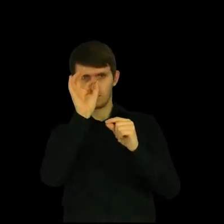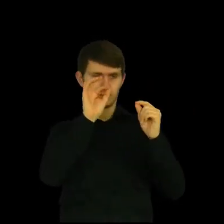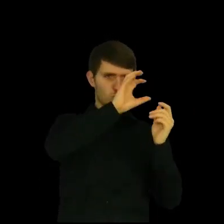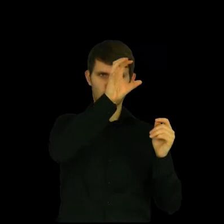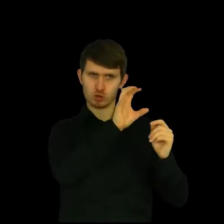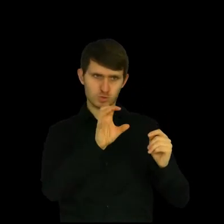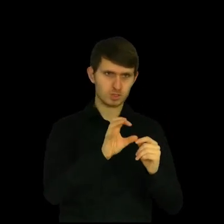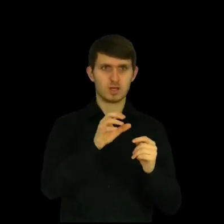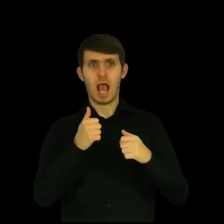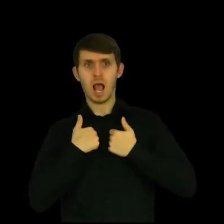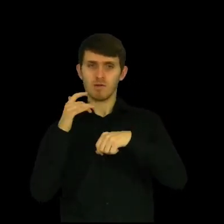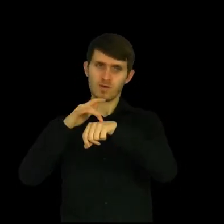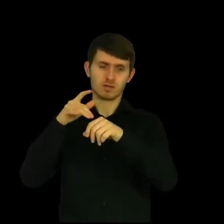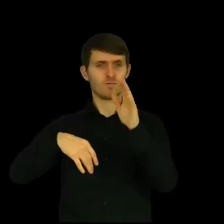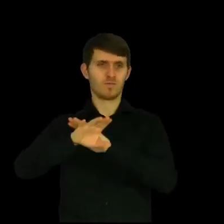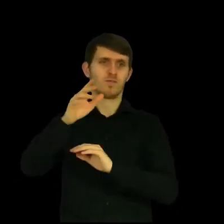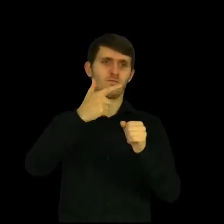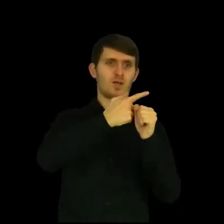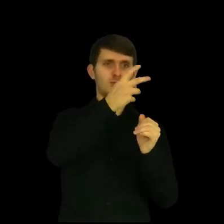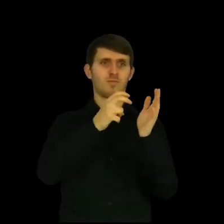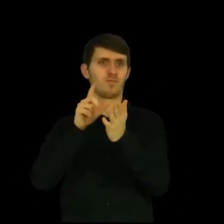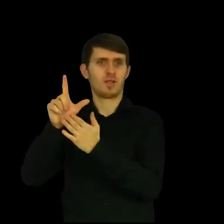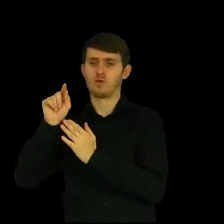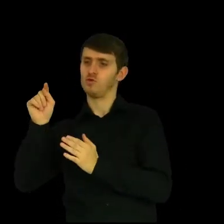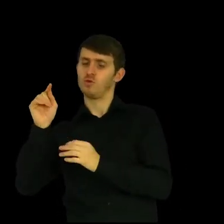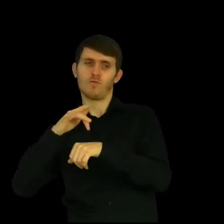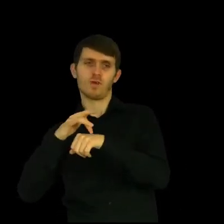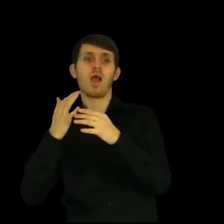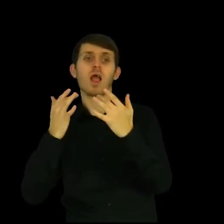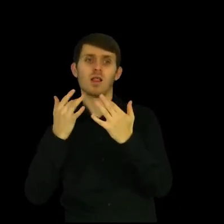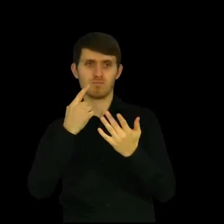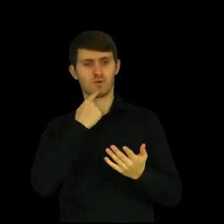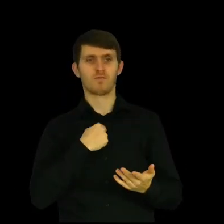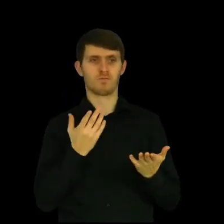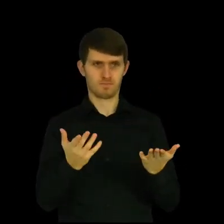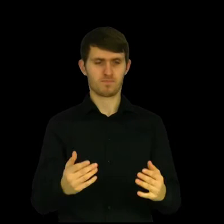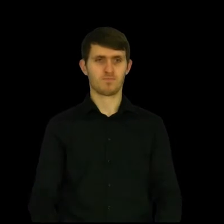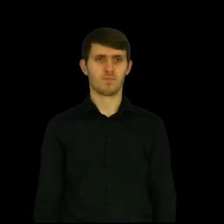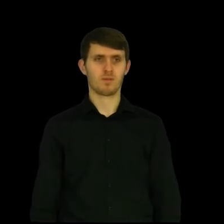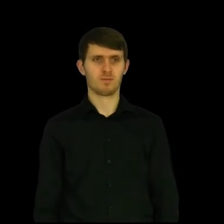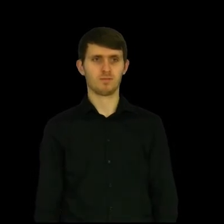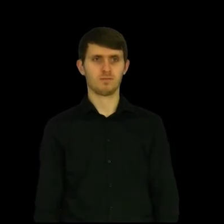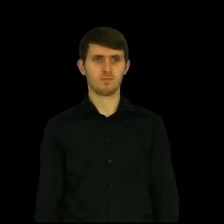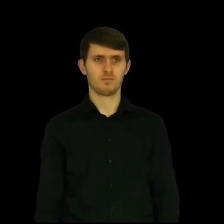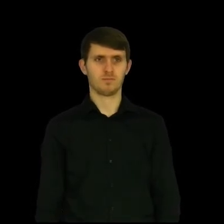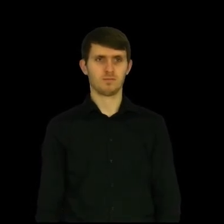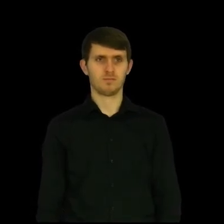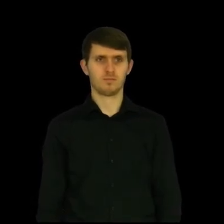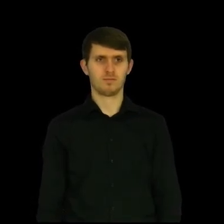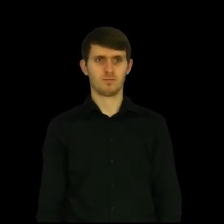what is 24 divided by 12? And I encourage you to pause the video, draw out 24 triangles like